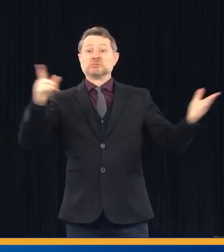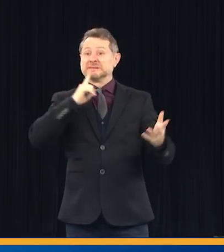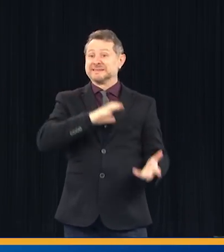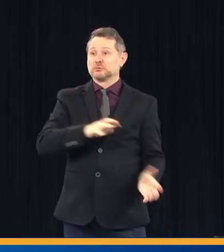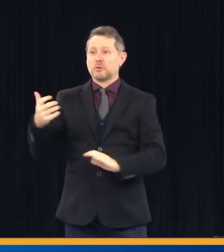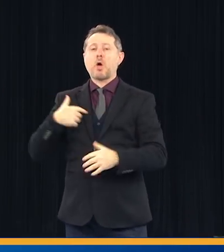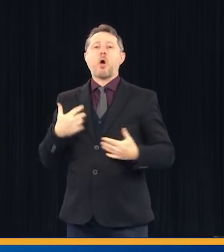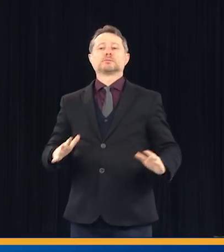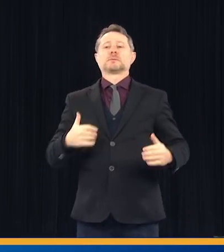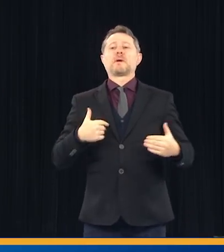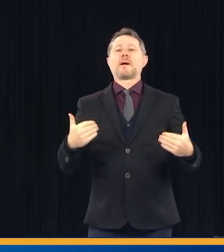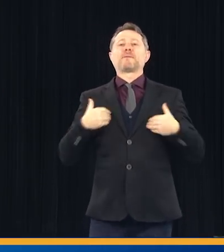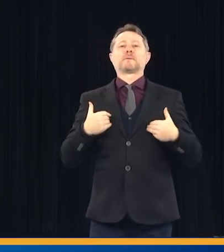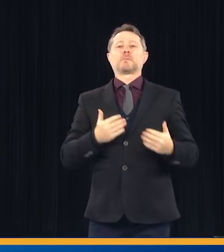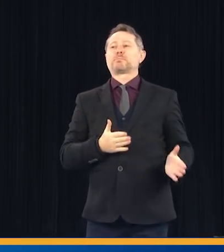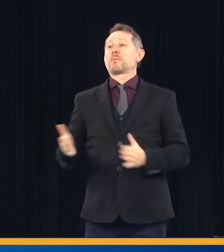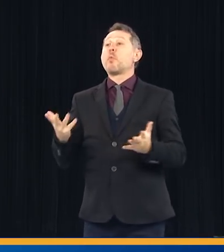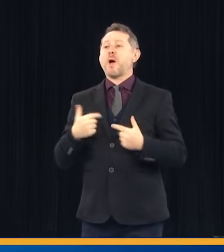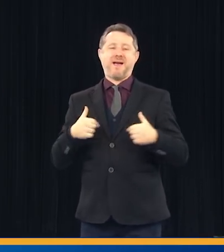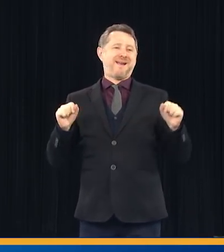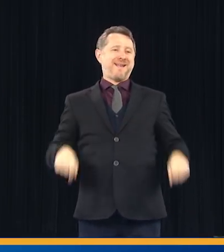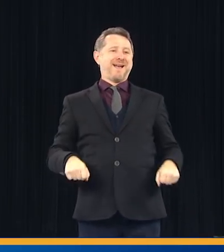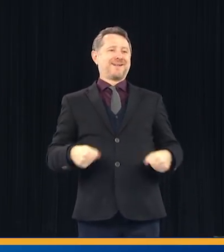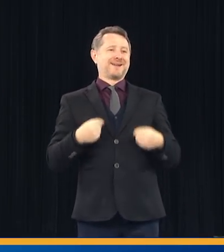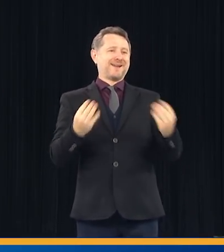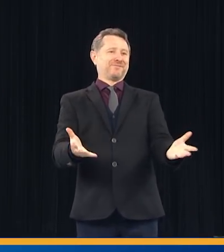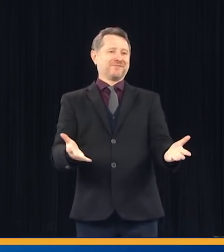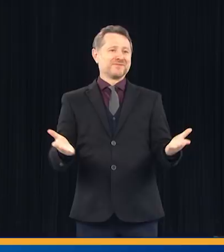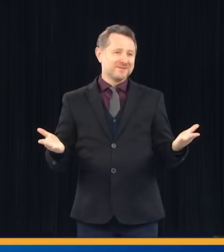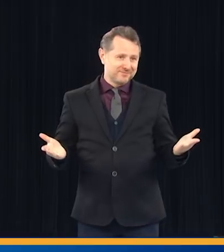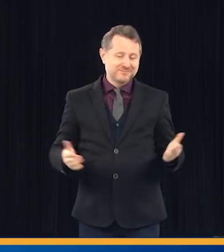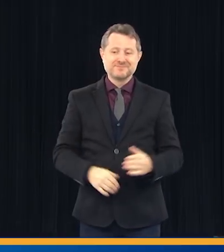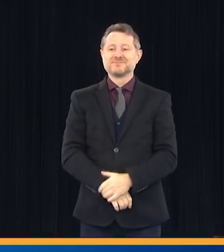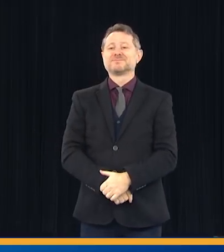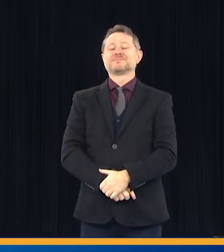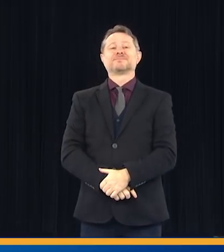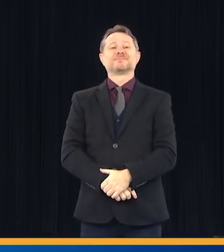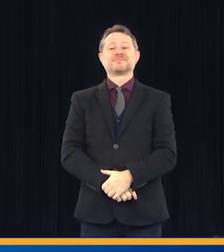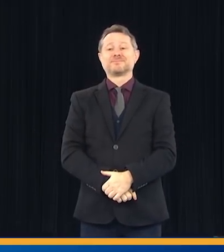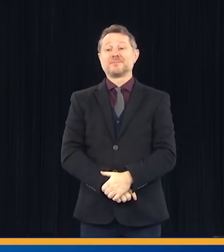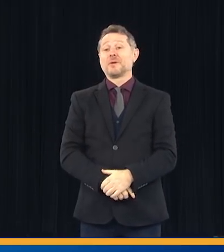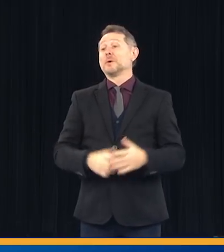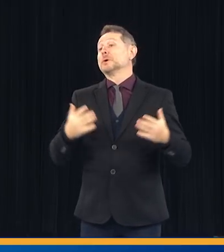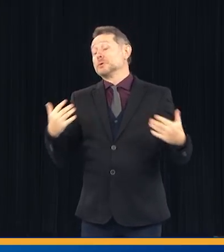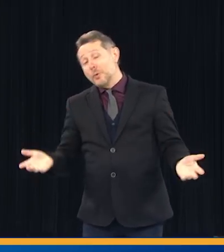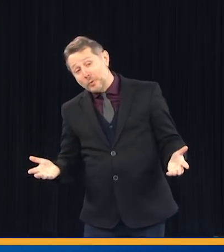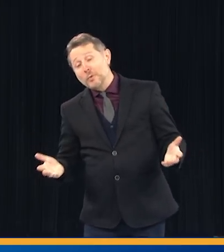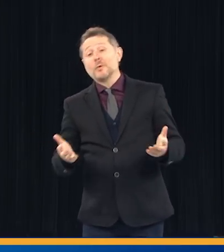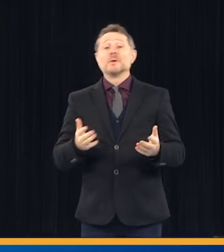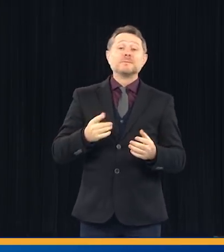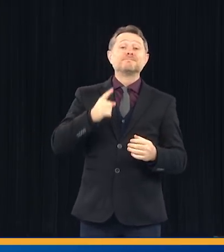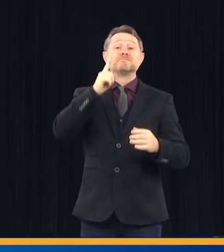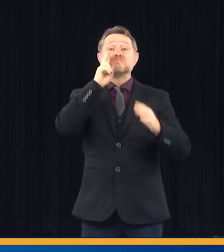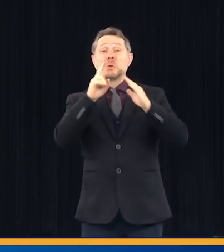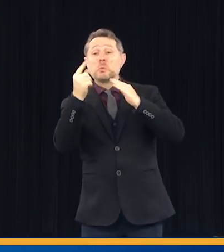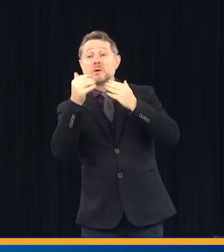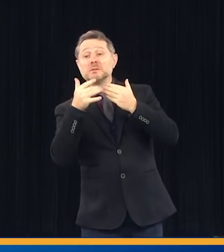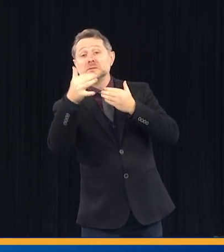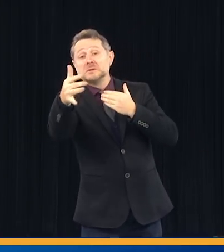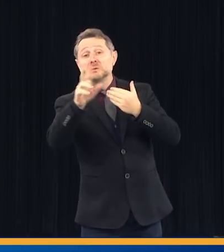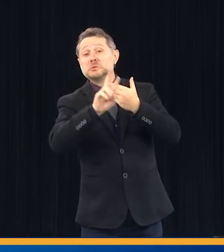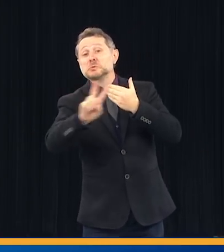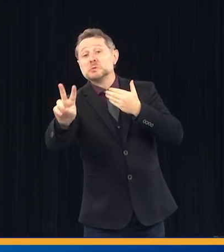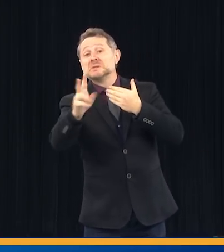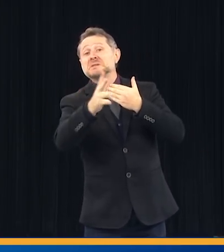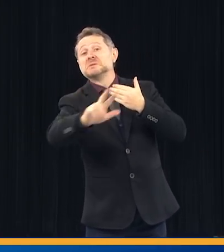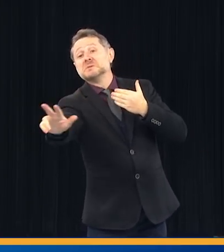us, the war would fully engage if and when we hit that apex.